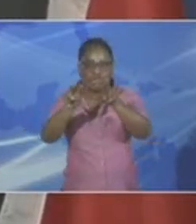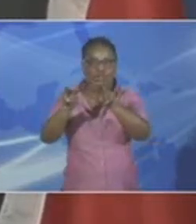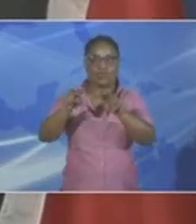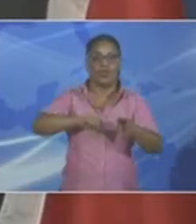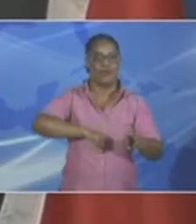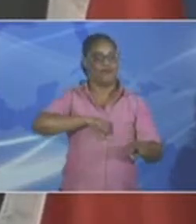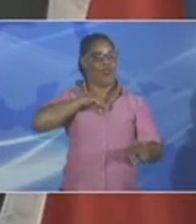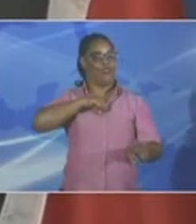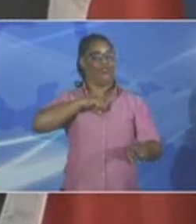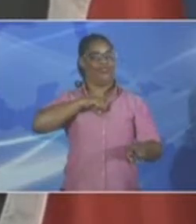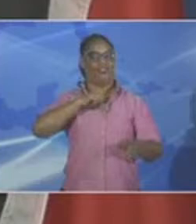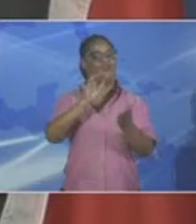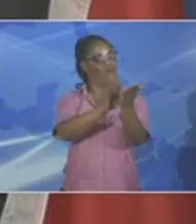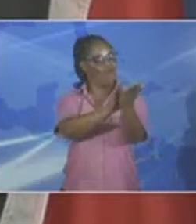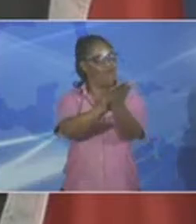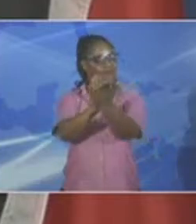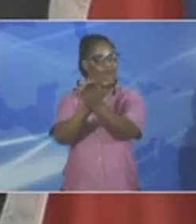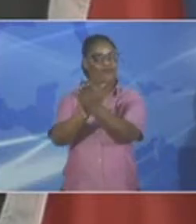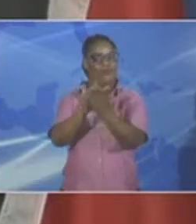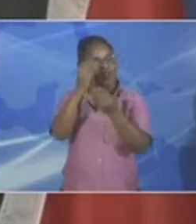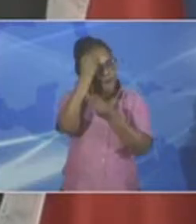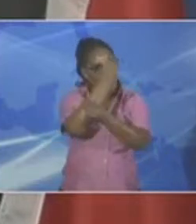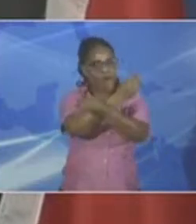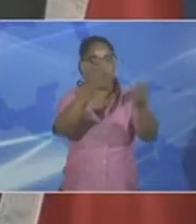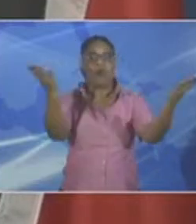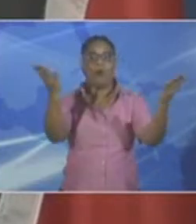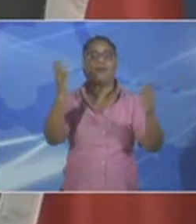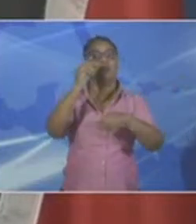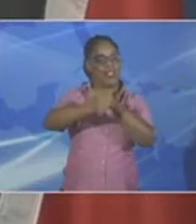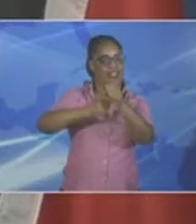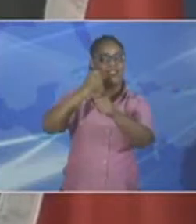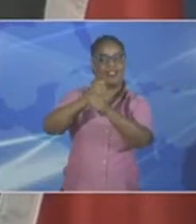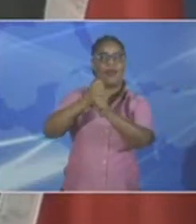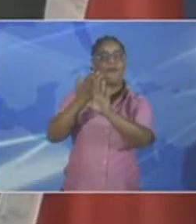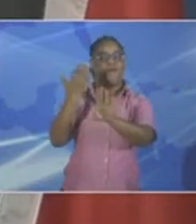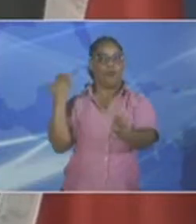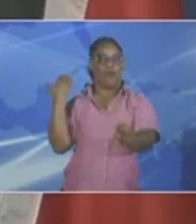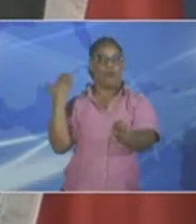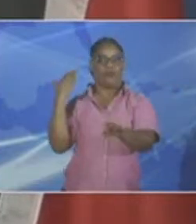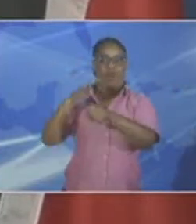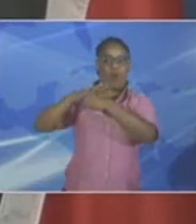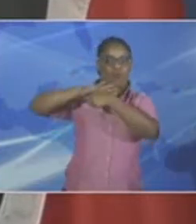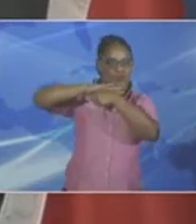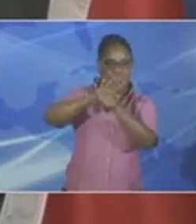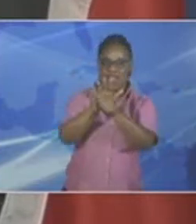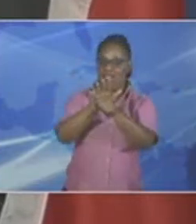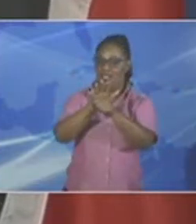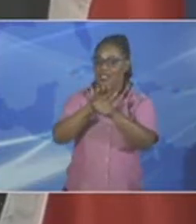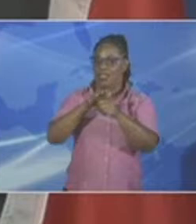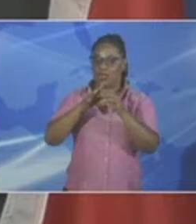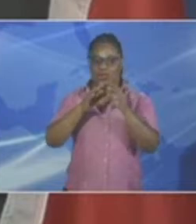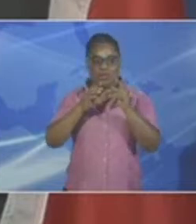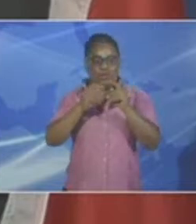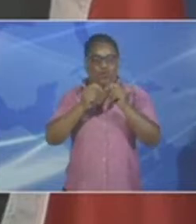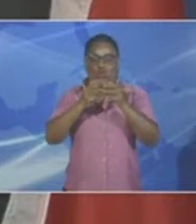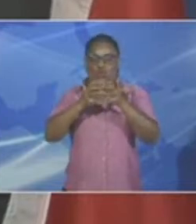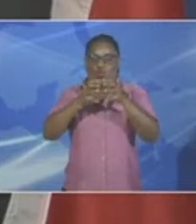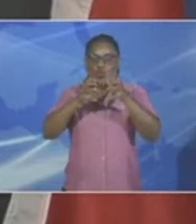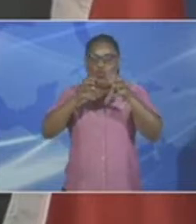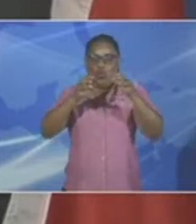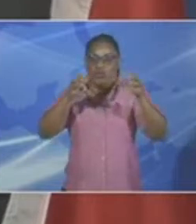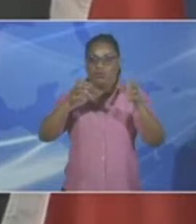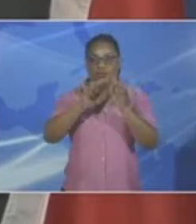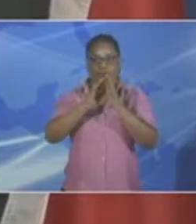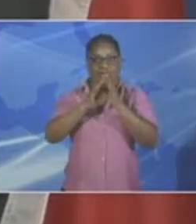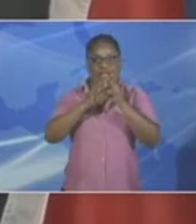year, very early in the dangerous phase of the pandemic, the most dangerous phase, I should say, in